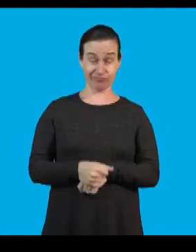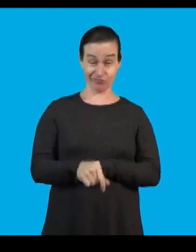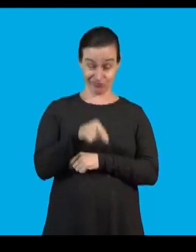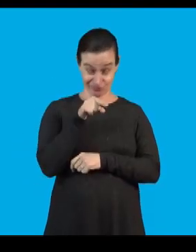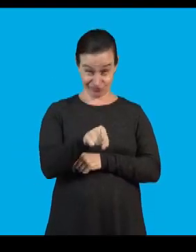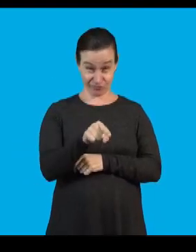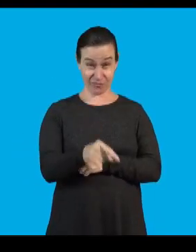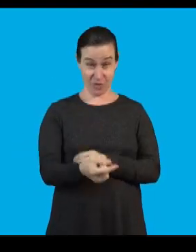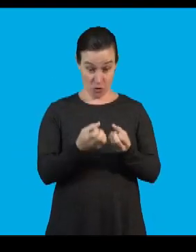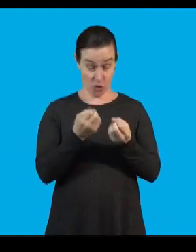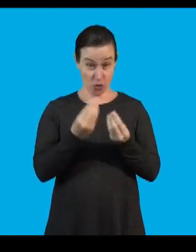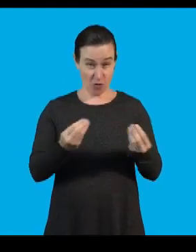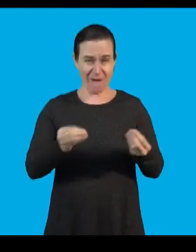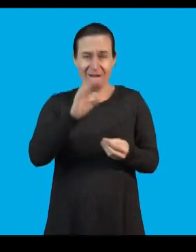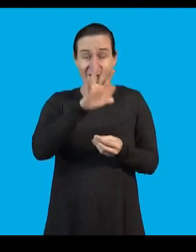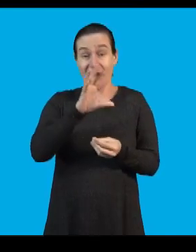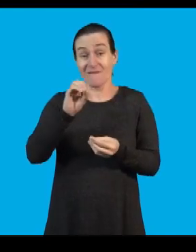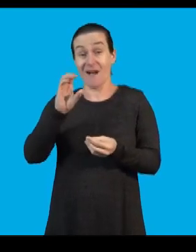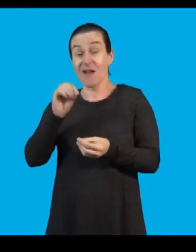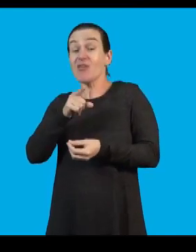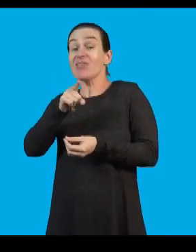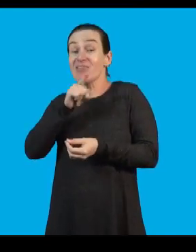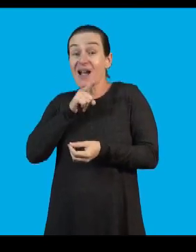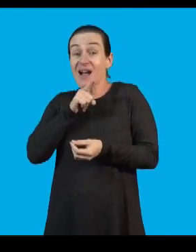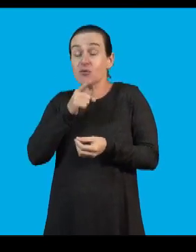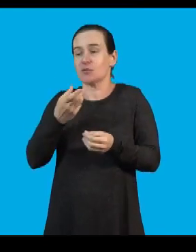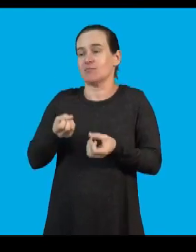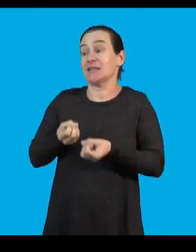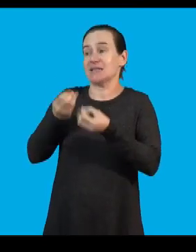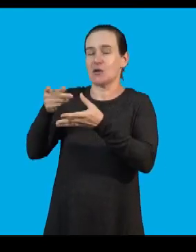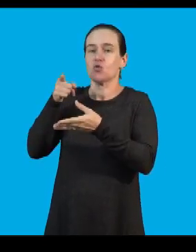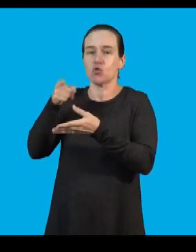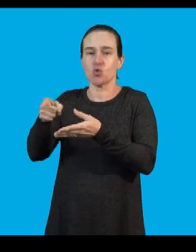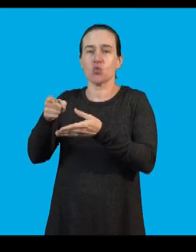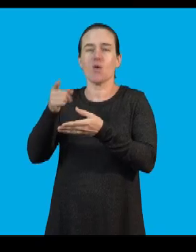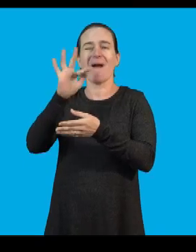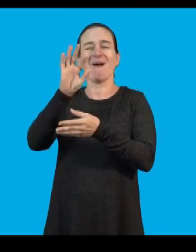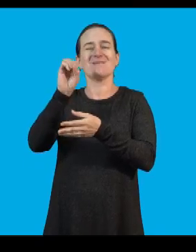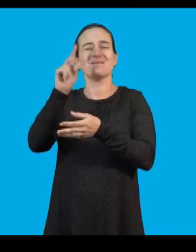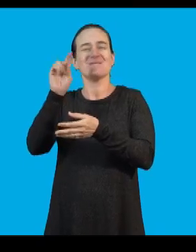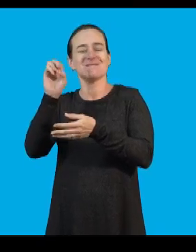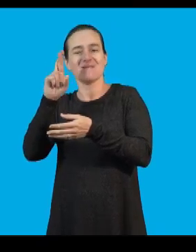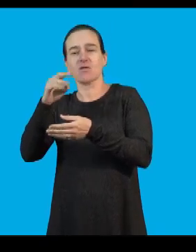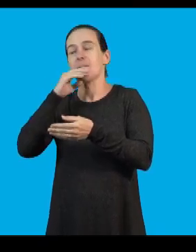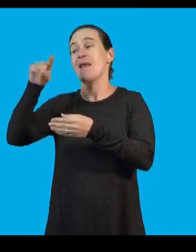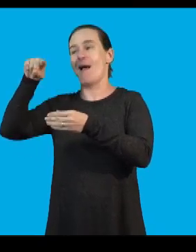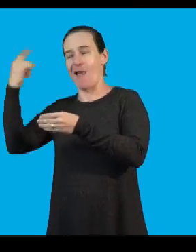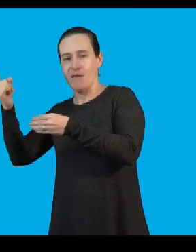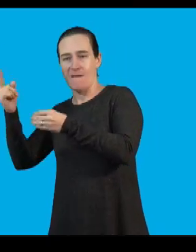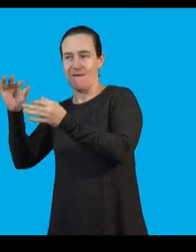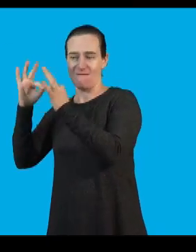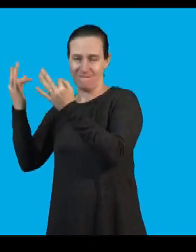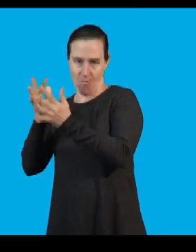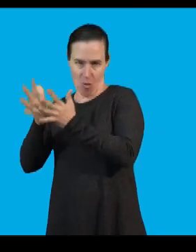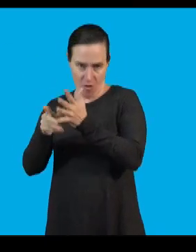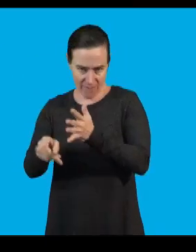care for themselves, right? But only 500,000 of these children are placed in foster care, which